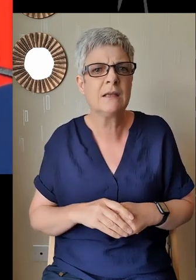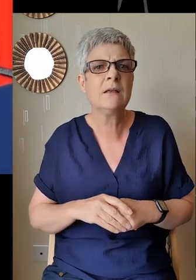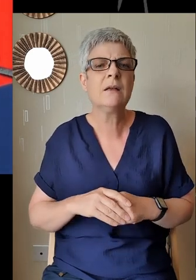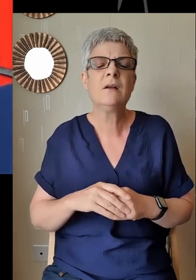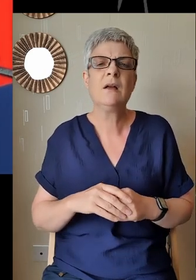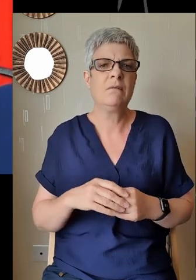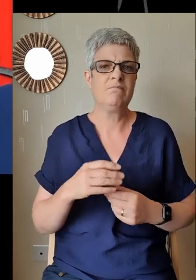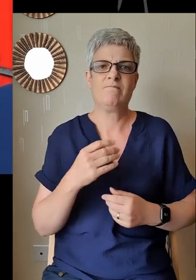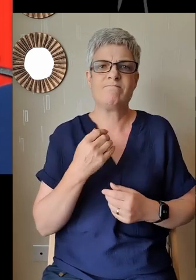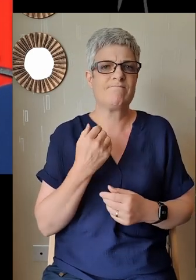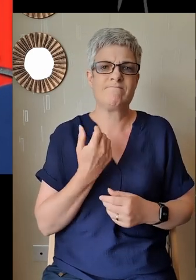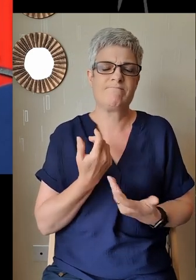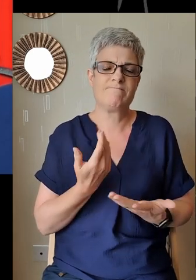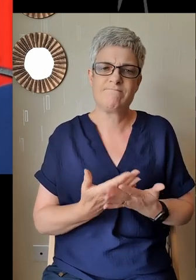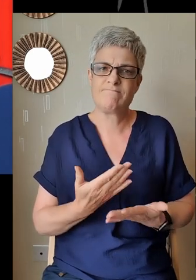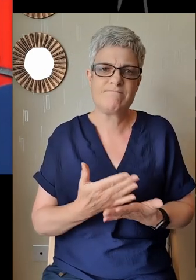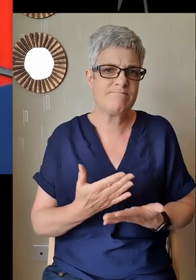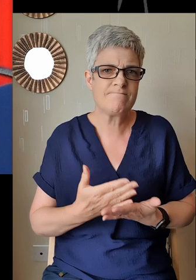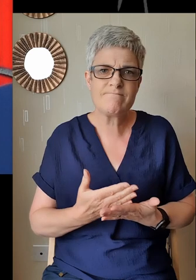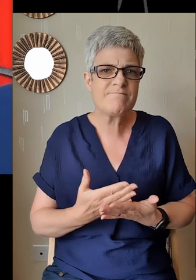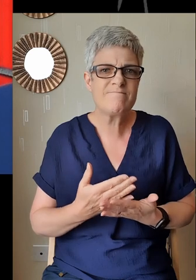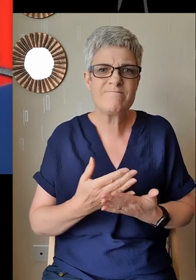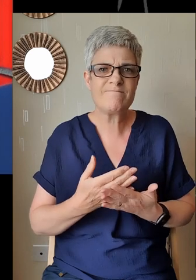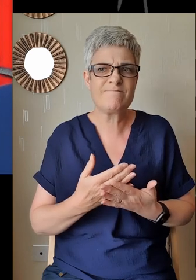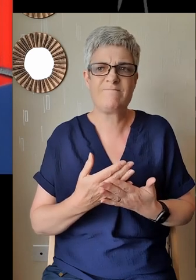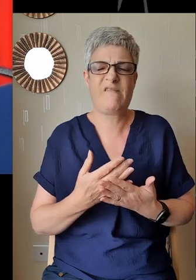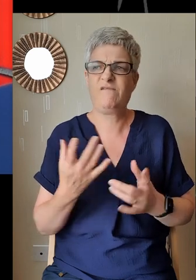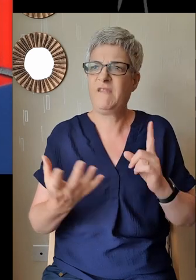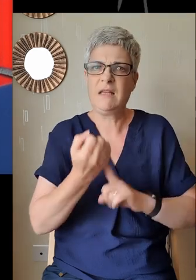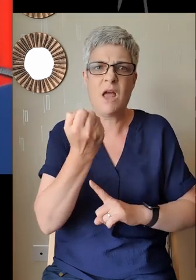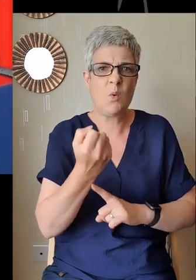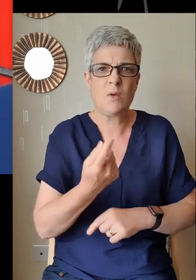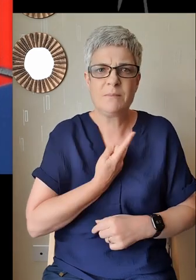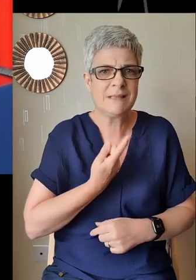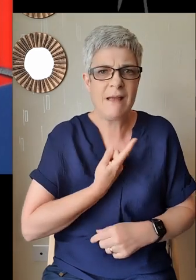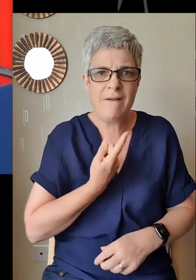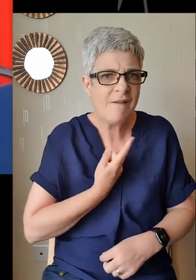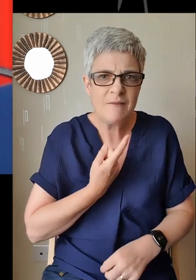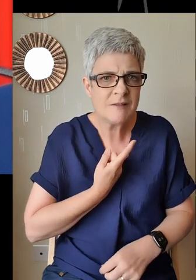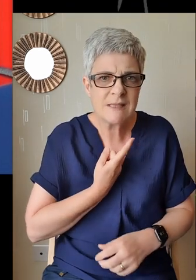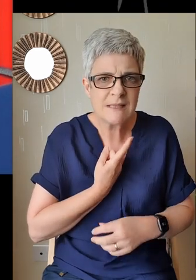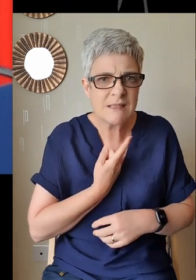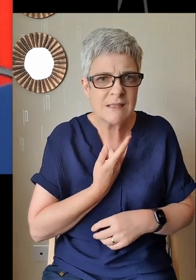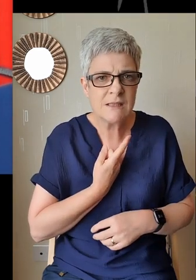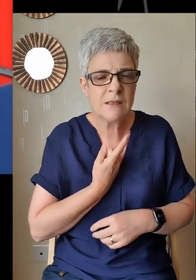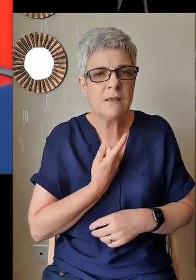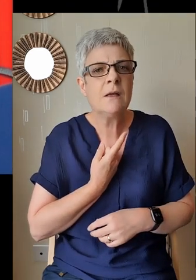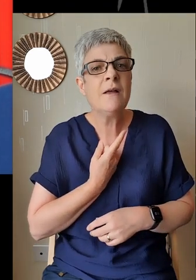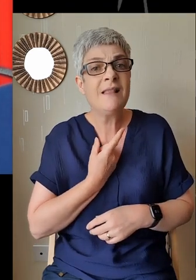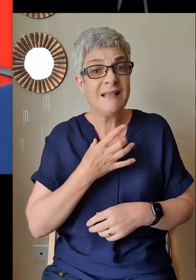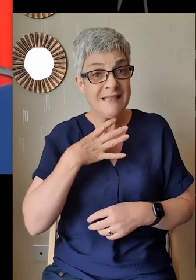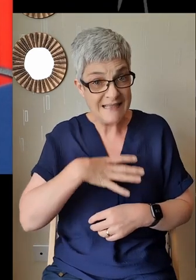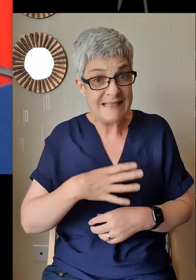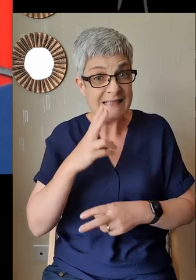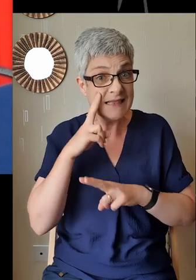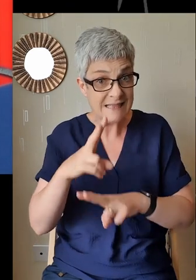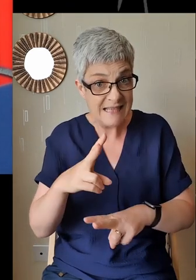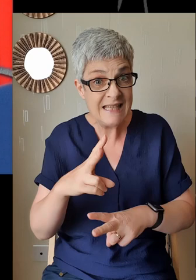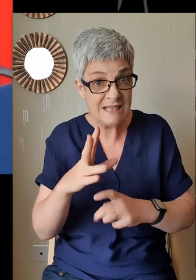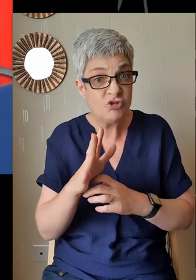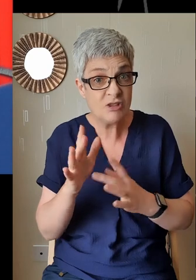they're not going to try and figure that out for themselves. They need to see Jesus.